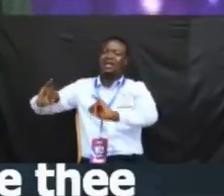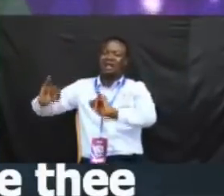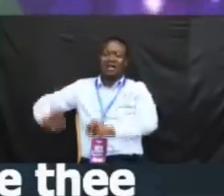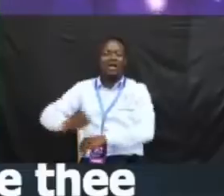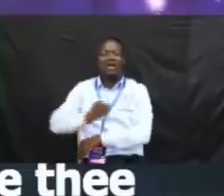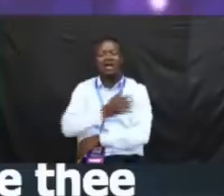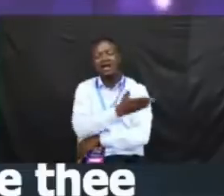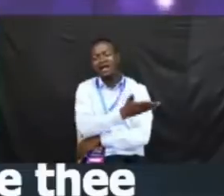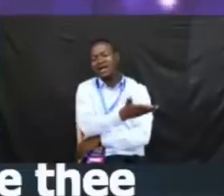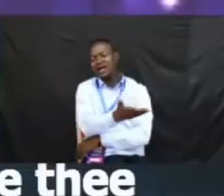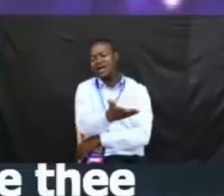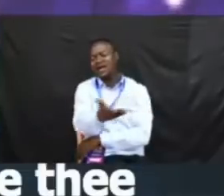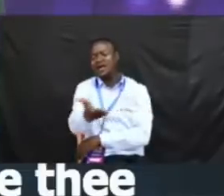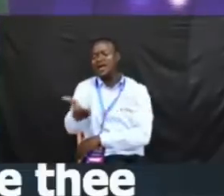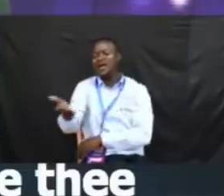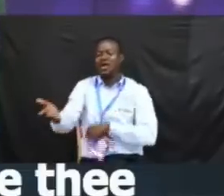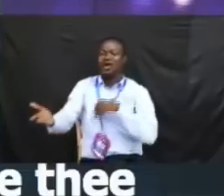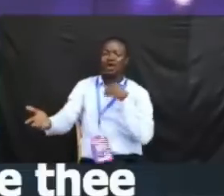the God